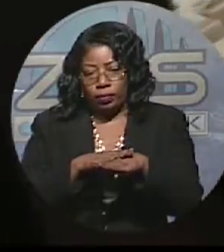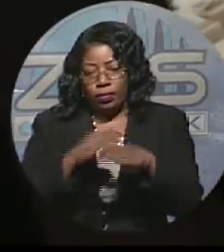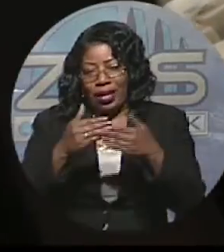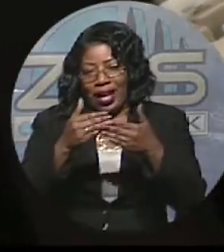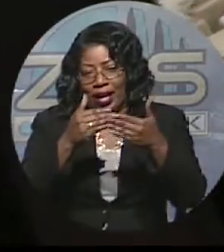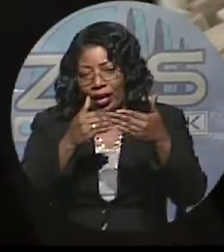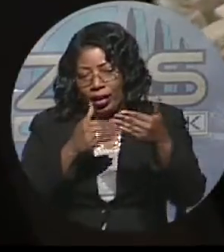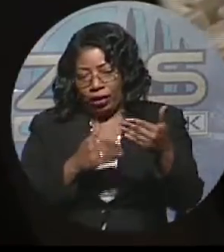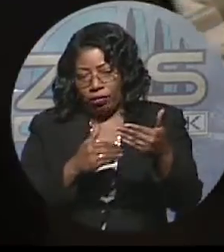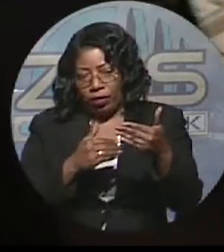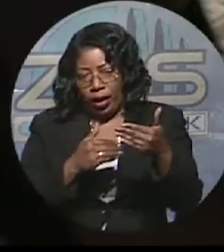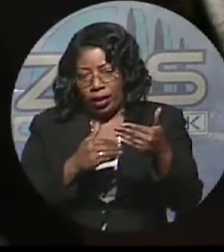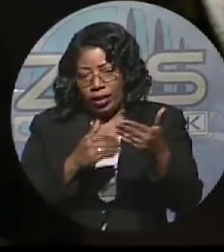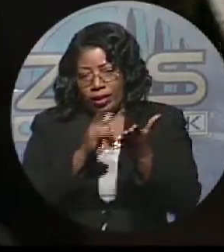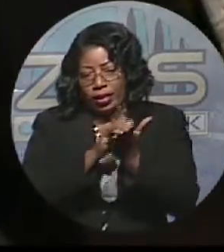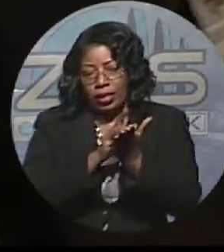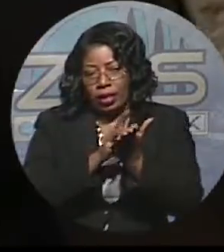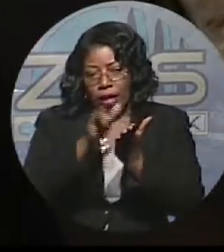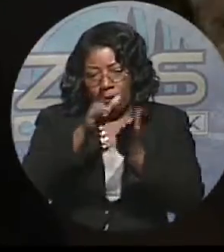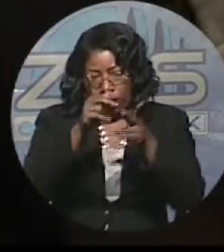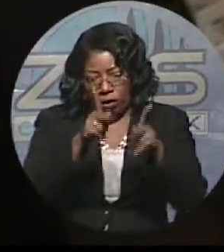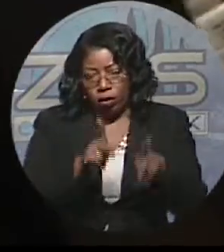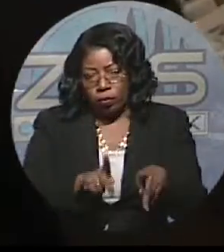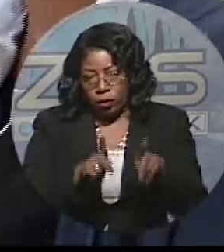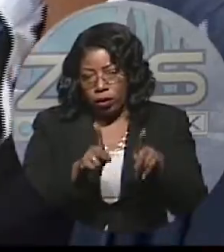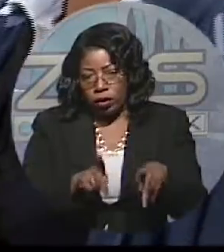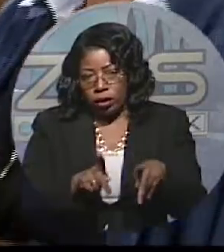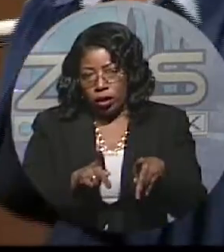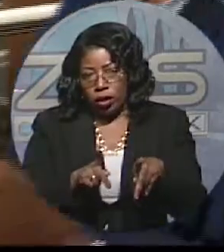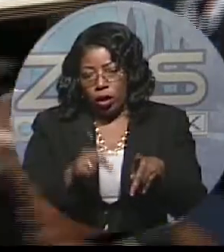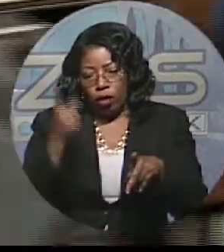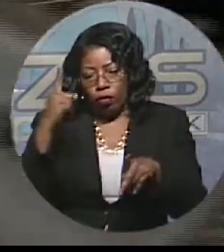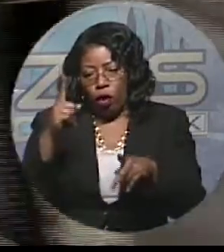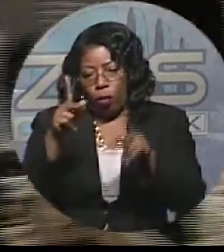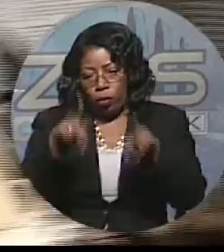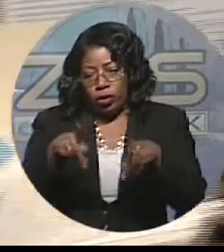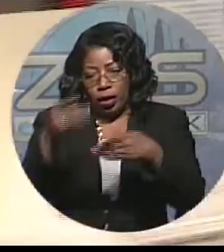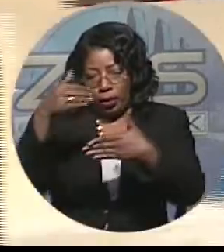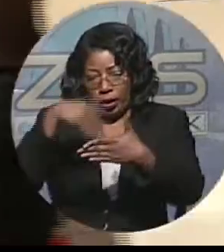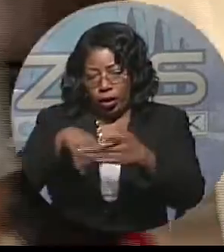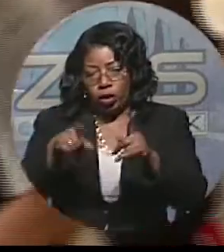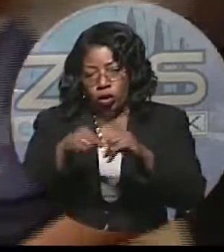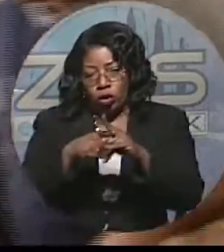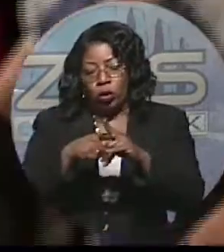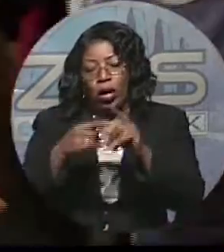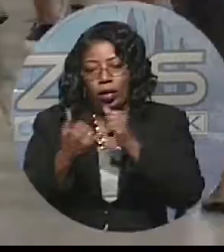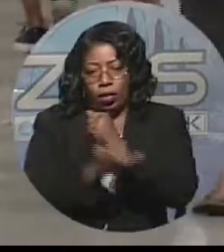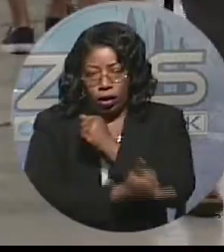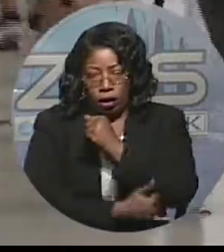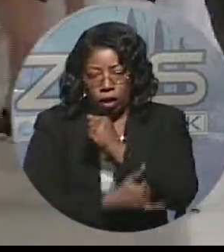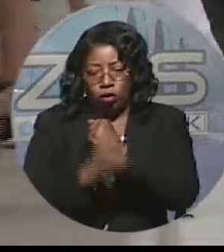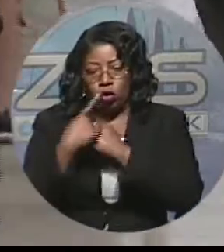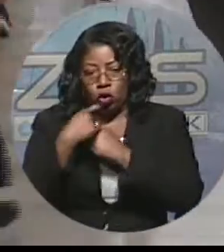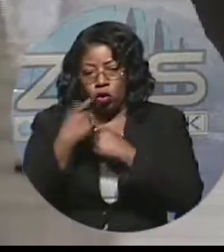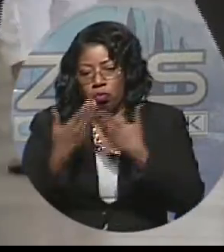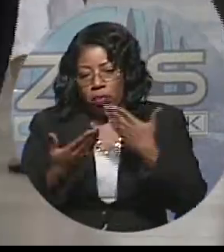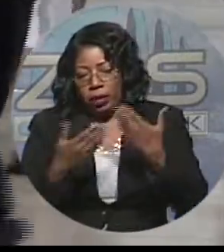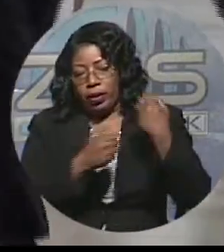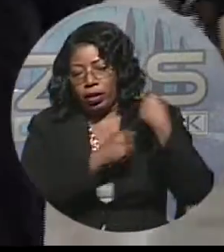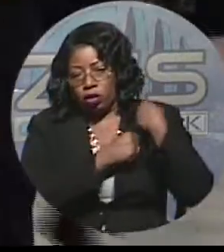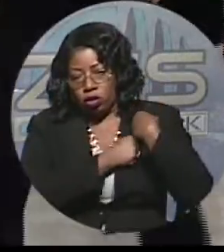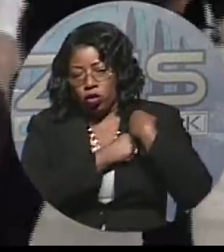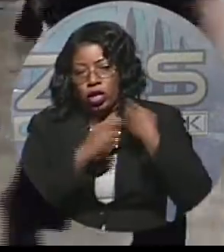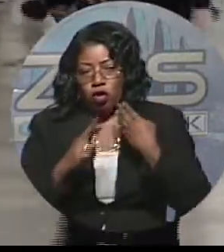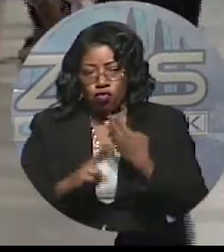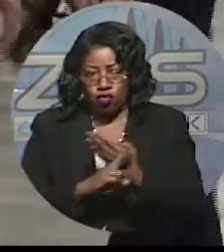Bill. It's designed to provide information on passengers coming into a country who may pose a security threat. Mitchell says this comes